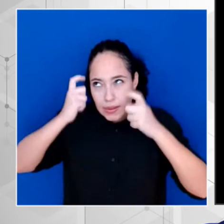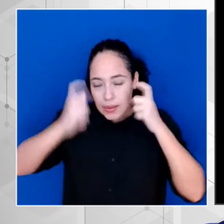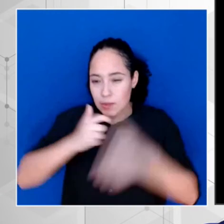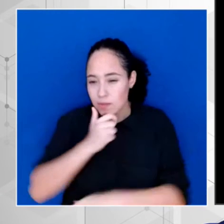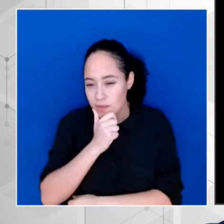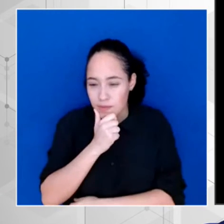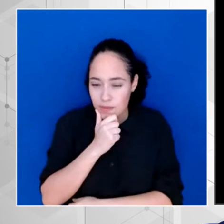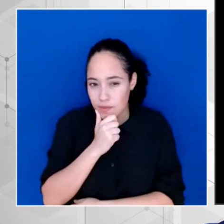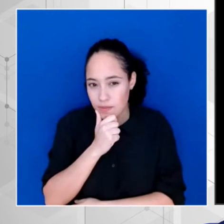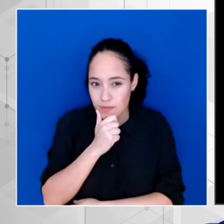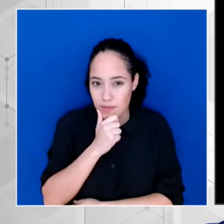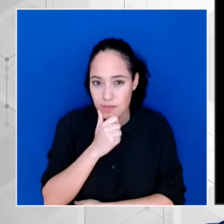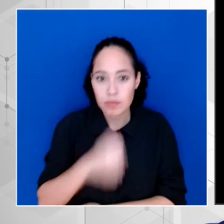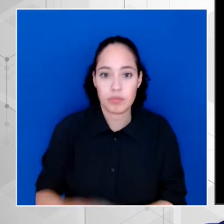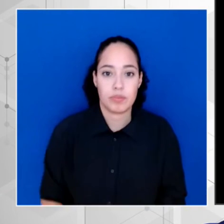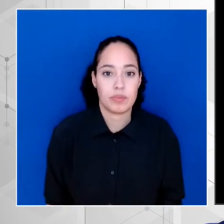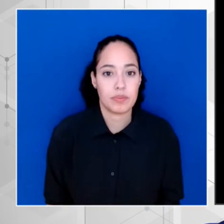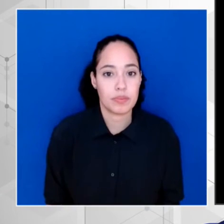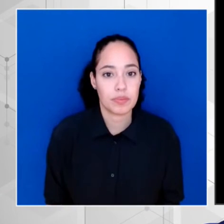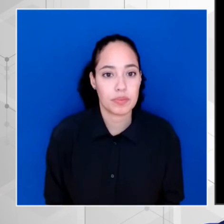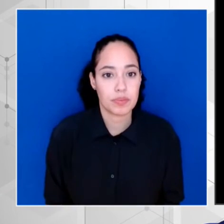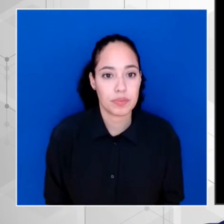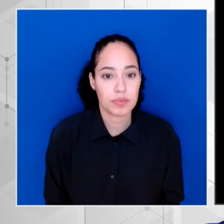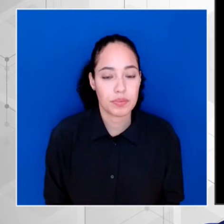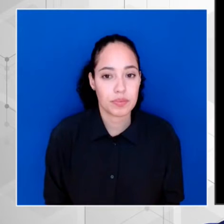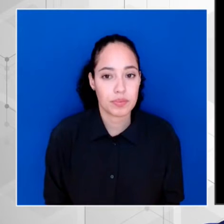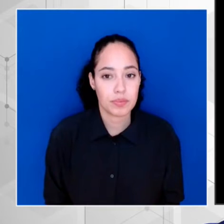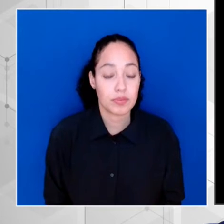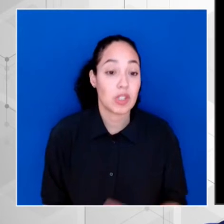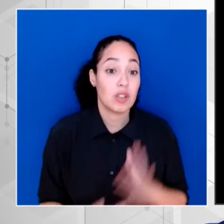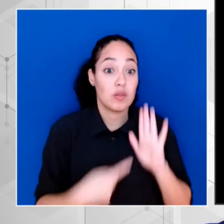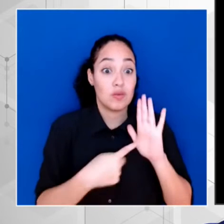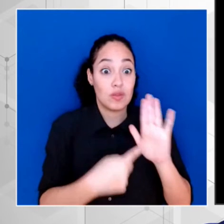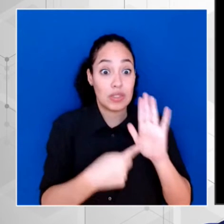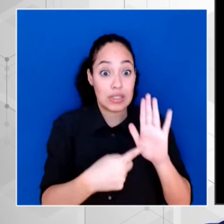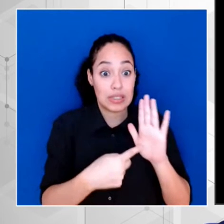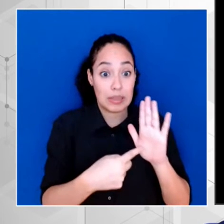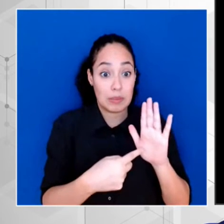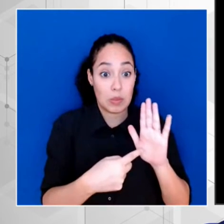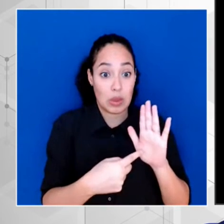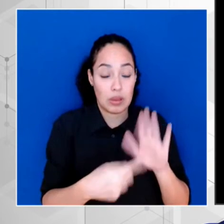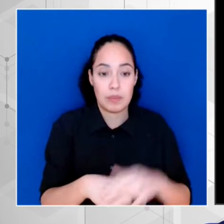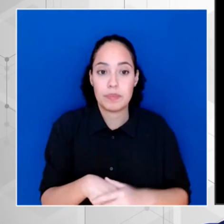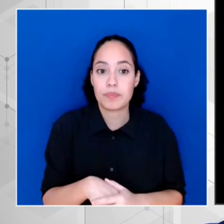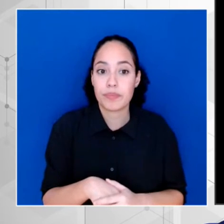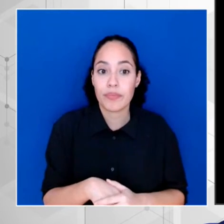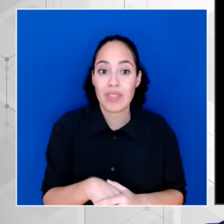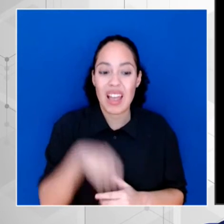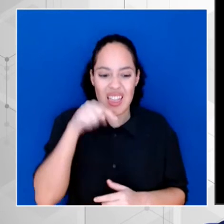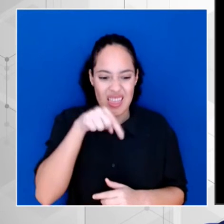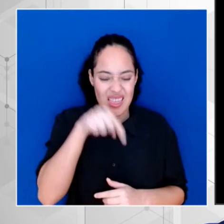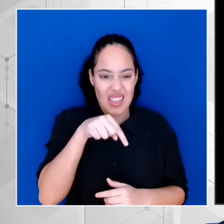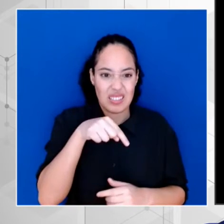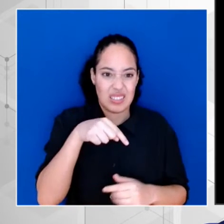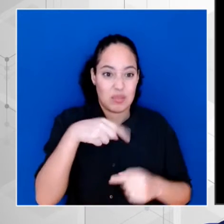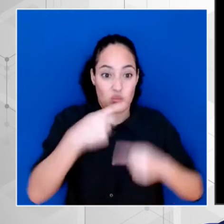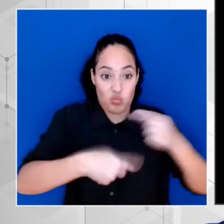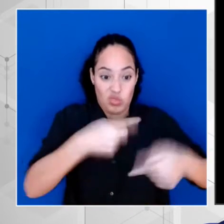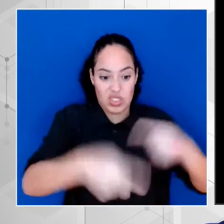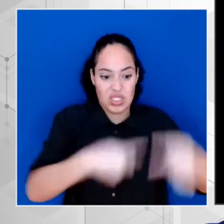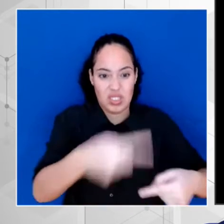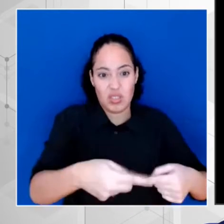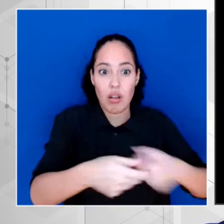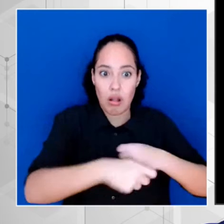Take precautions. If a procedure takes long, or if the user has to shift between multiple tabs